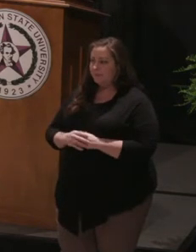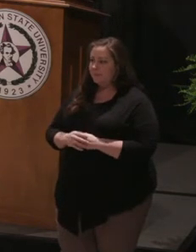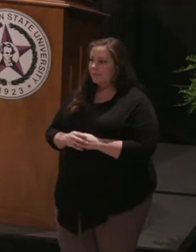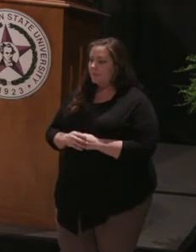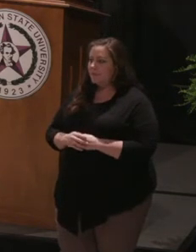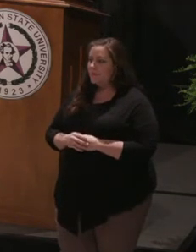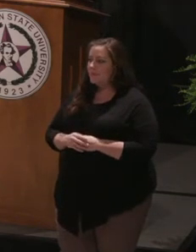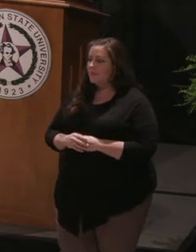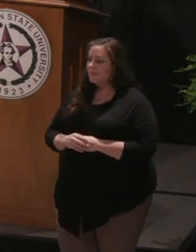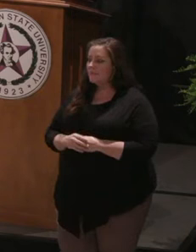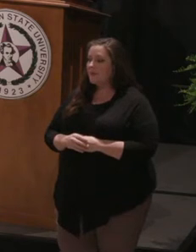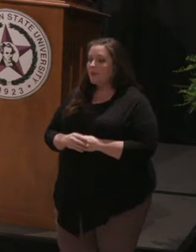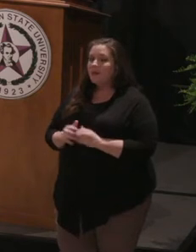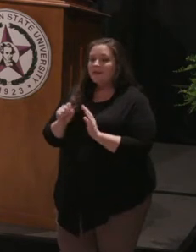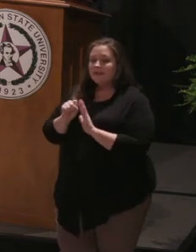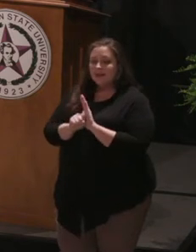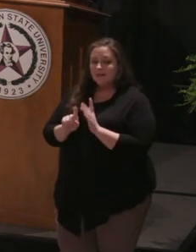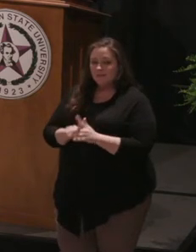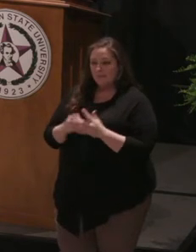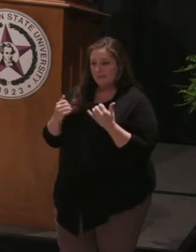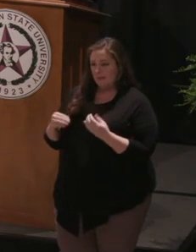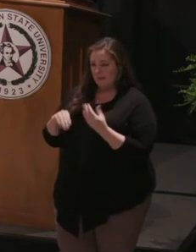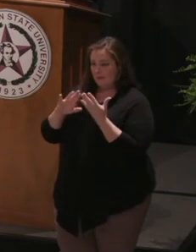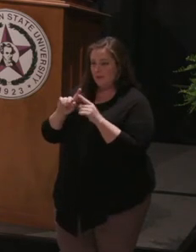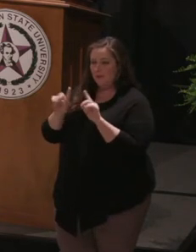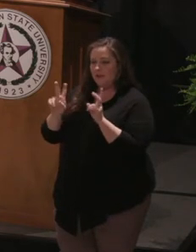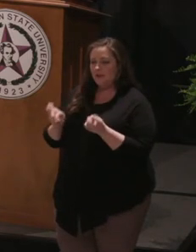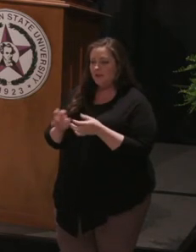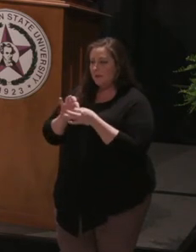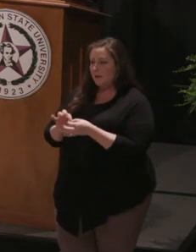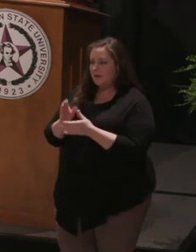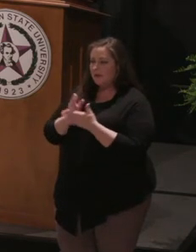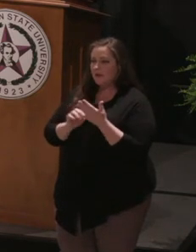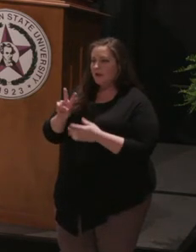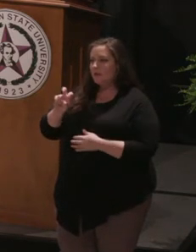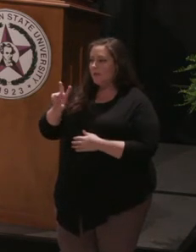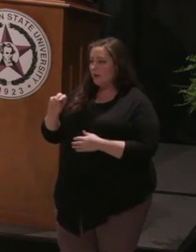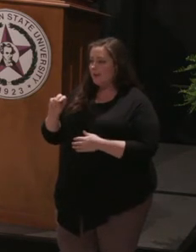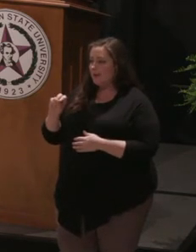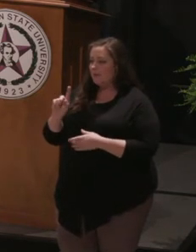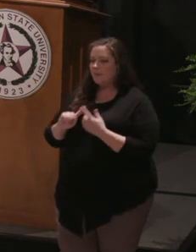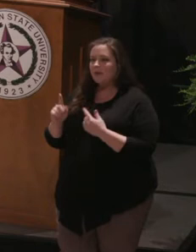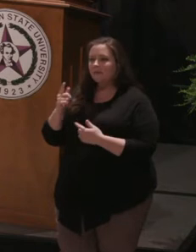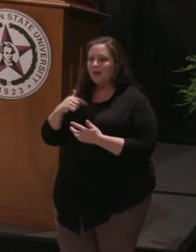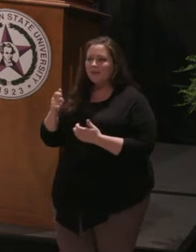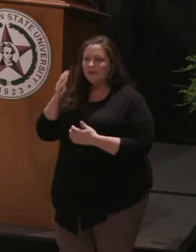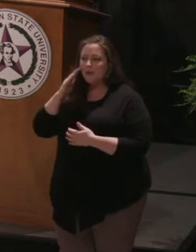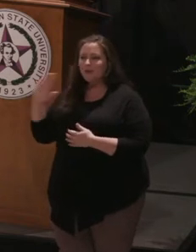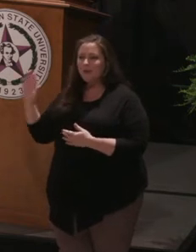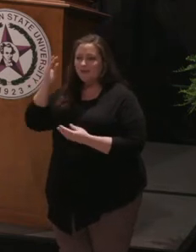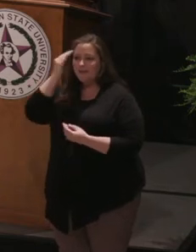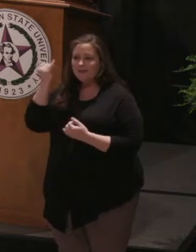Therefore, states are beginning to address issues related to Section 230, and we'd like to hear your thoughts